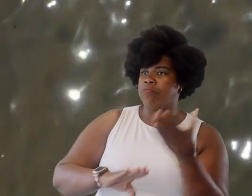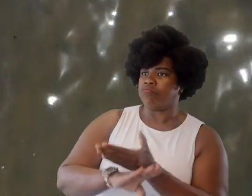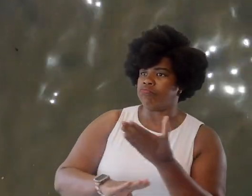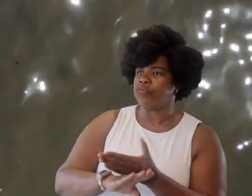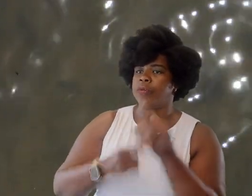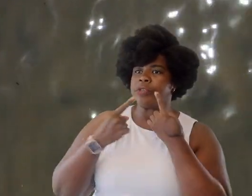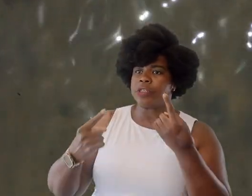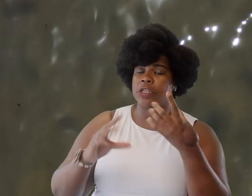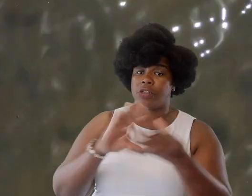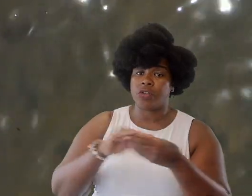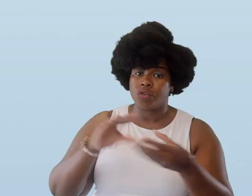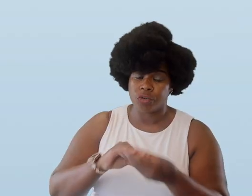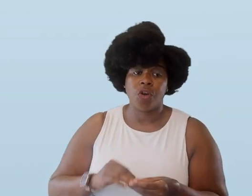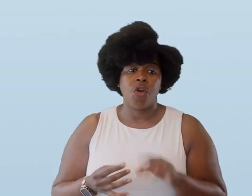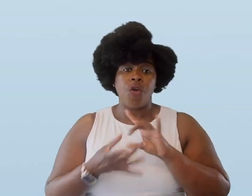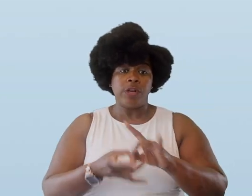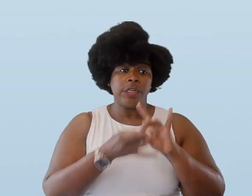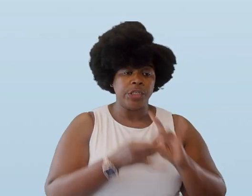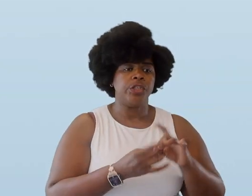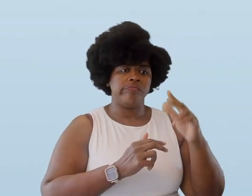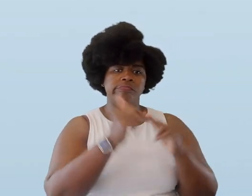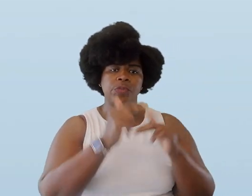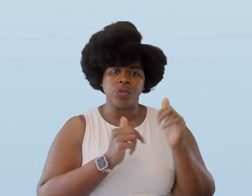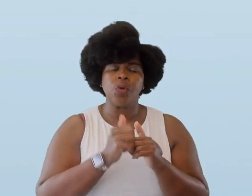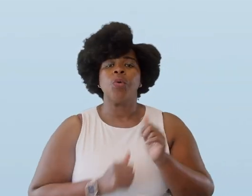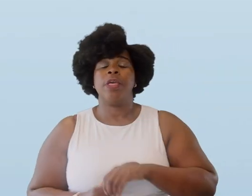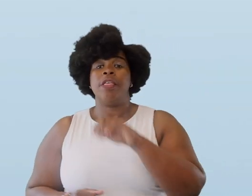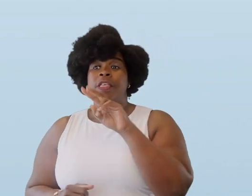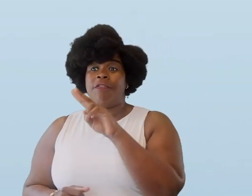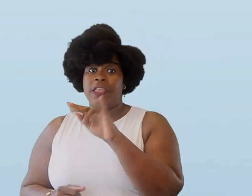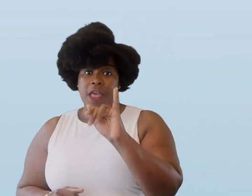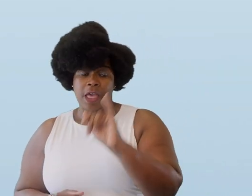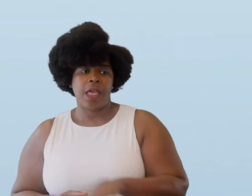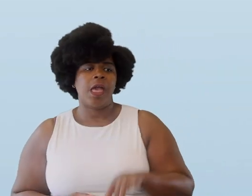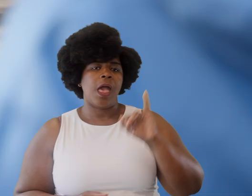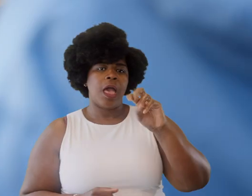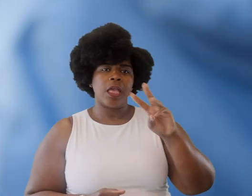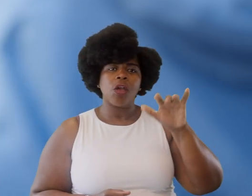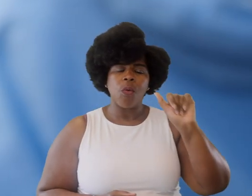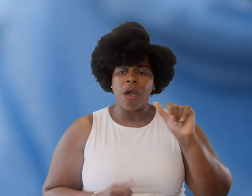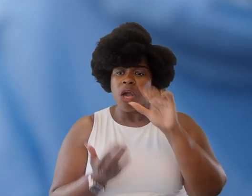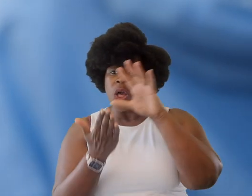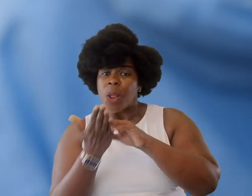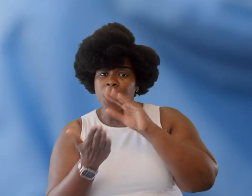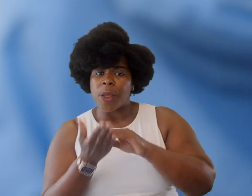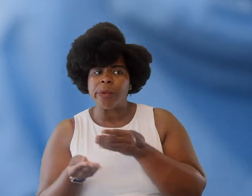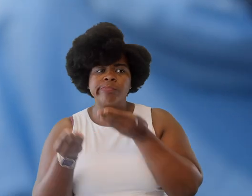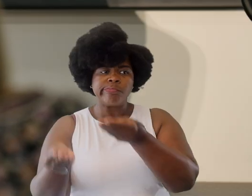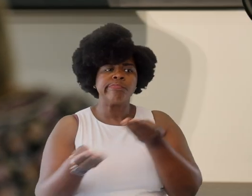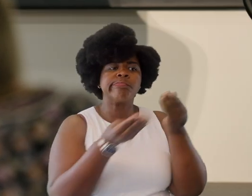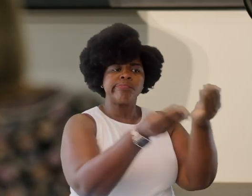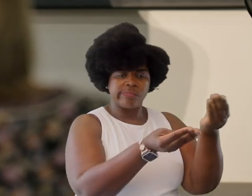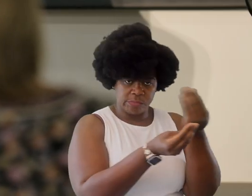of a recovery success story. We're building relationships with the Virgin Islands and with Iowa to pass on some of those lessons that we learned